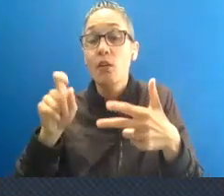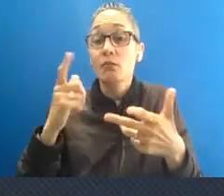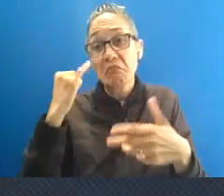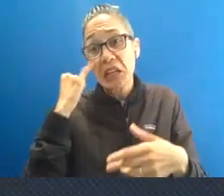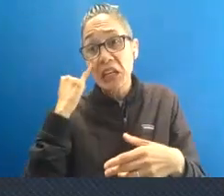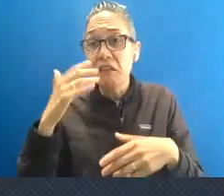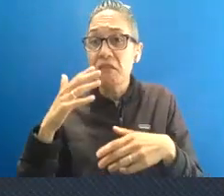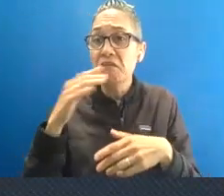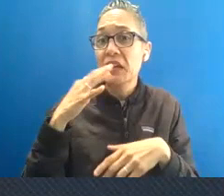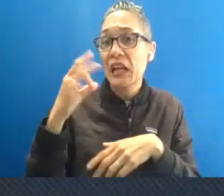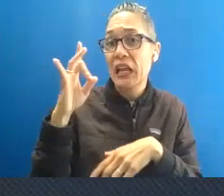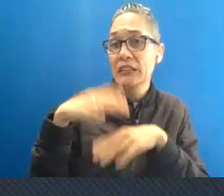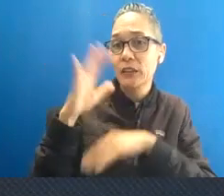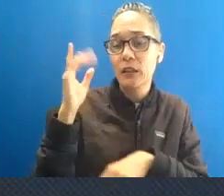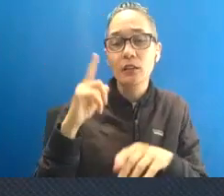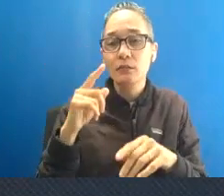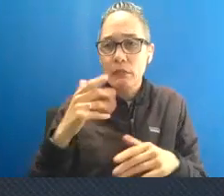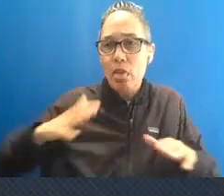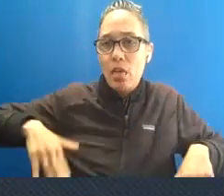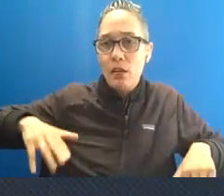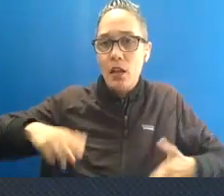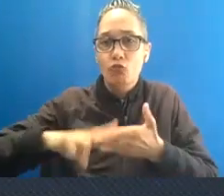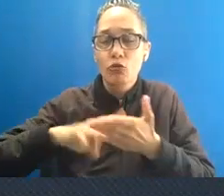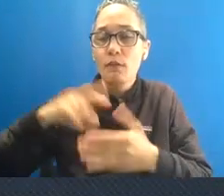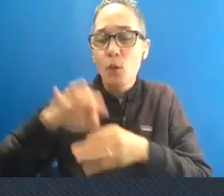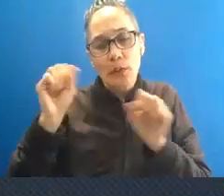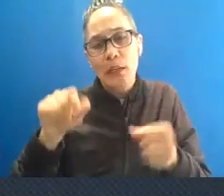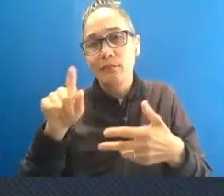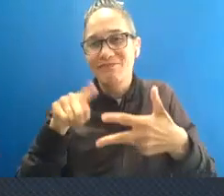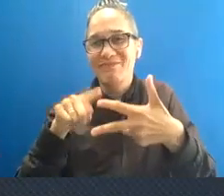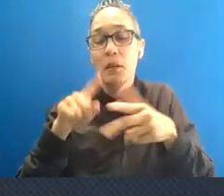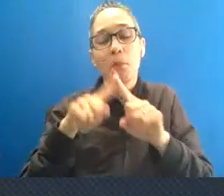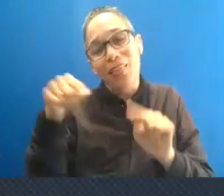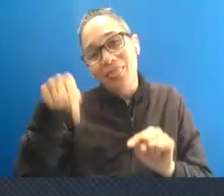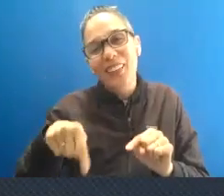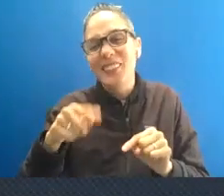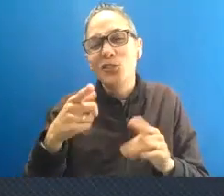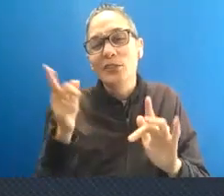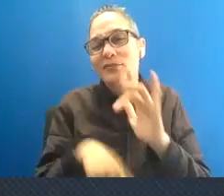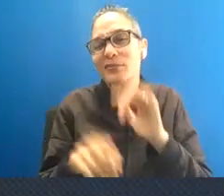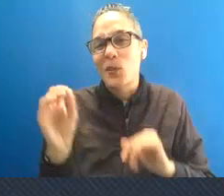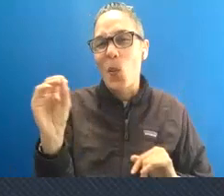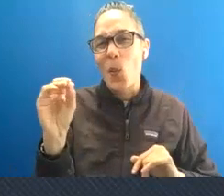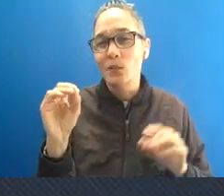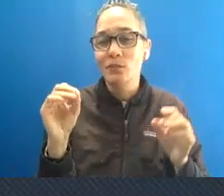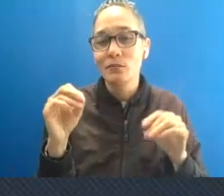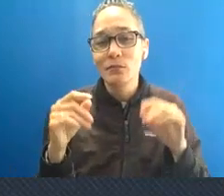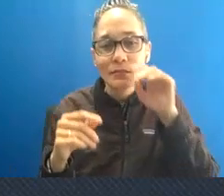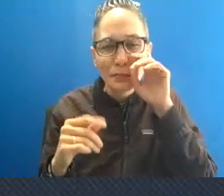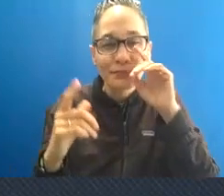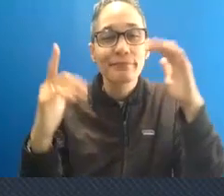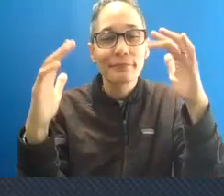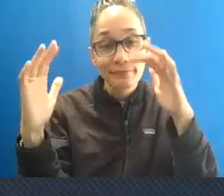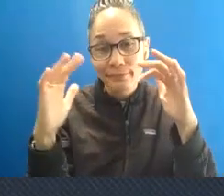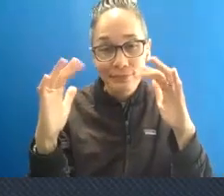over 18 and not registered to vote, you can select the middle circle, but for the purposes of this video, we'll just be going with no.